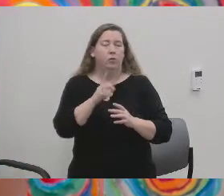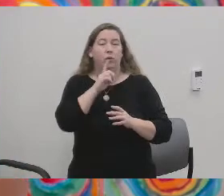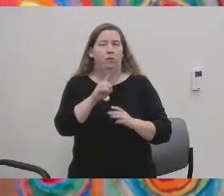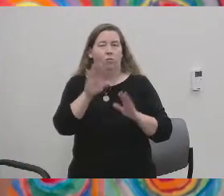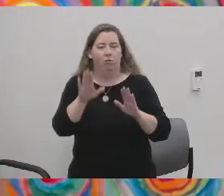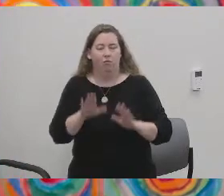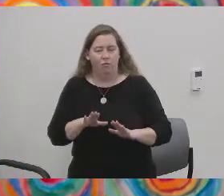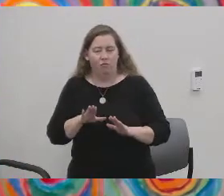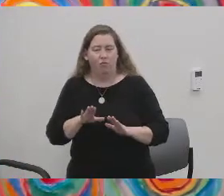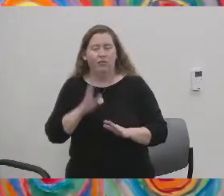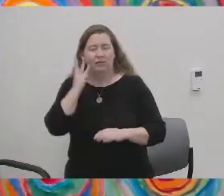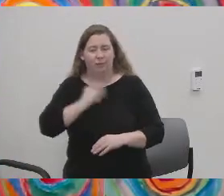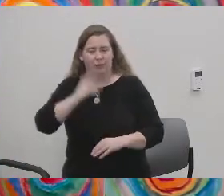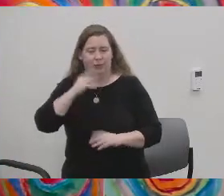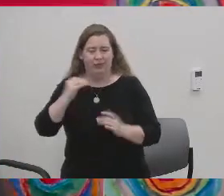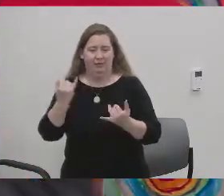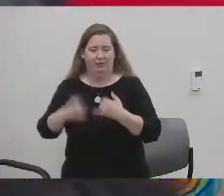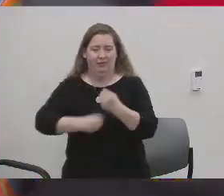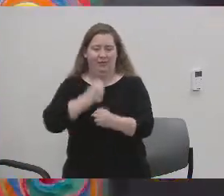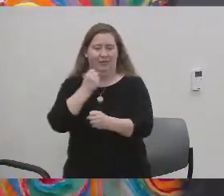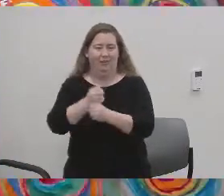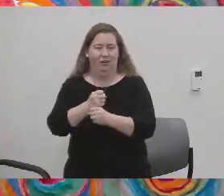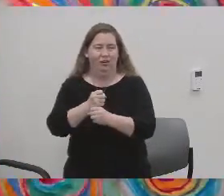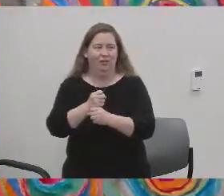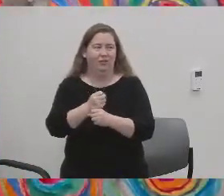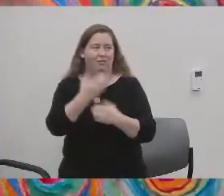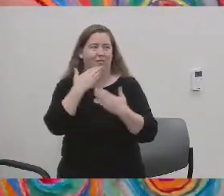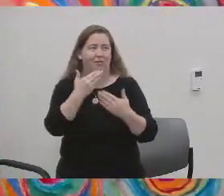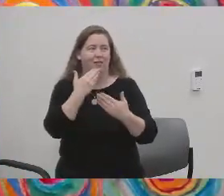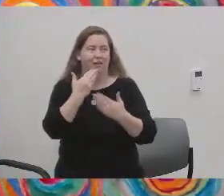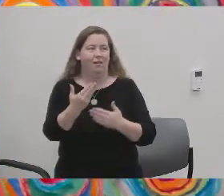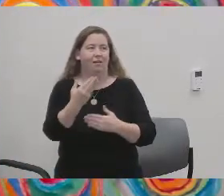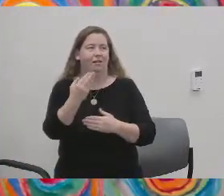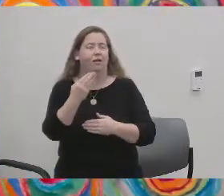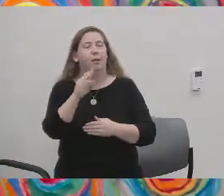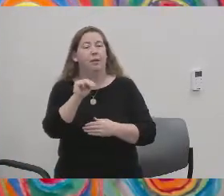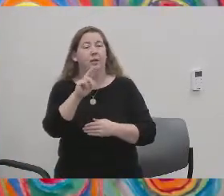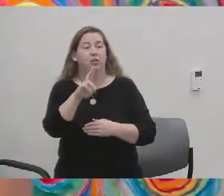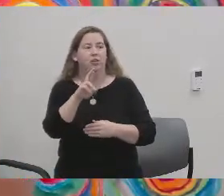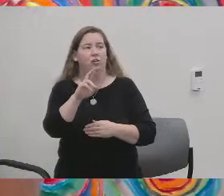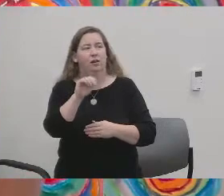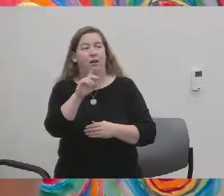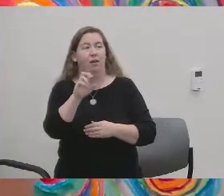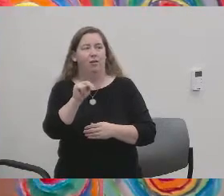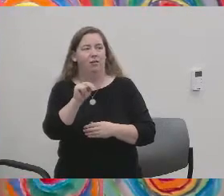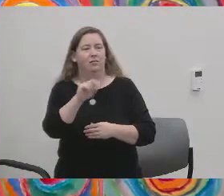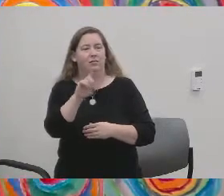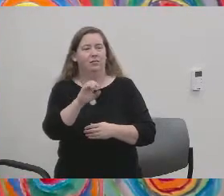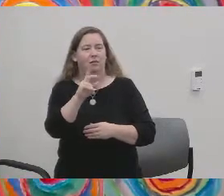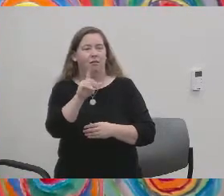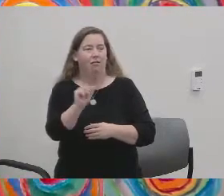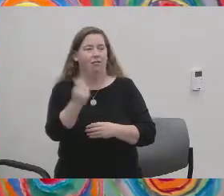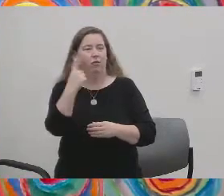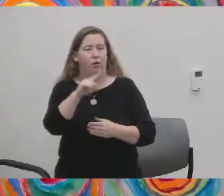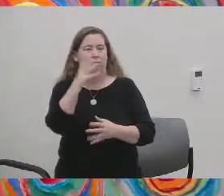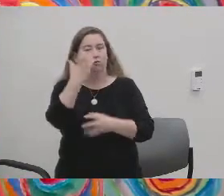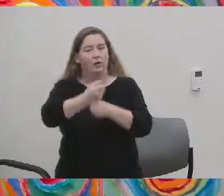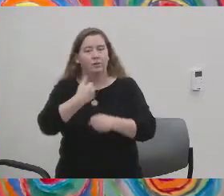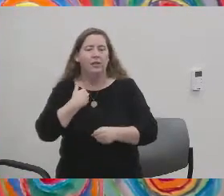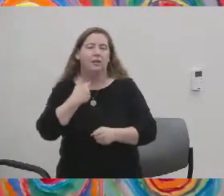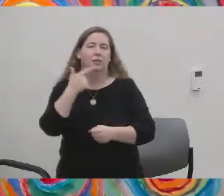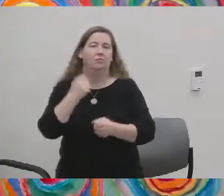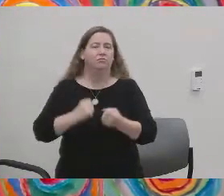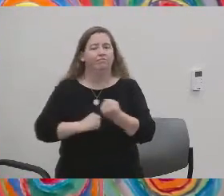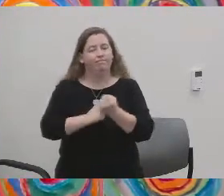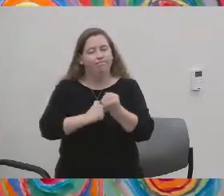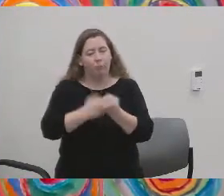fabulous, fabulous ride this year. I want to start off by thanking Mr. Aaron Zufka for trusting me, believing in me, and kind of giving me free